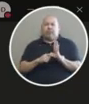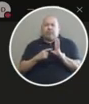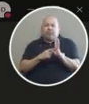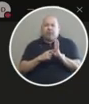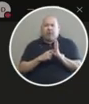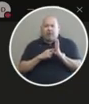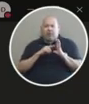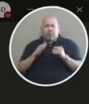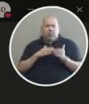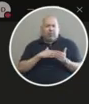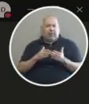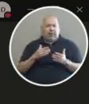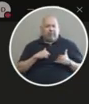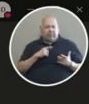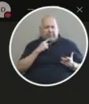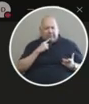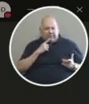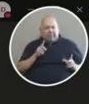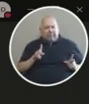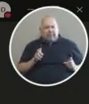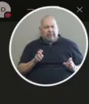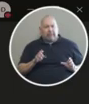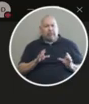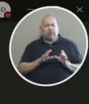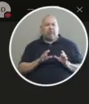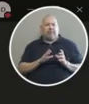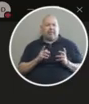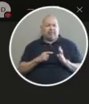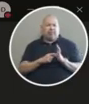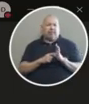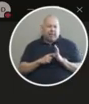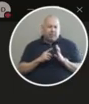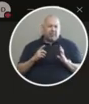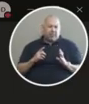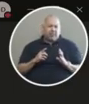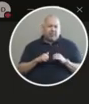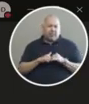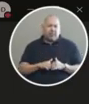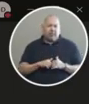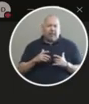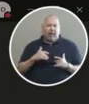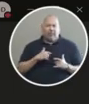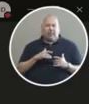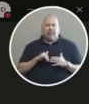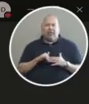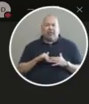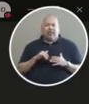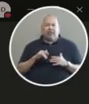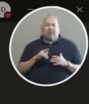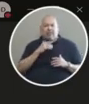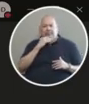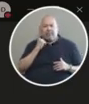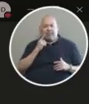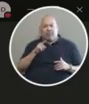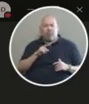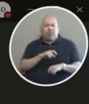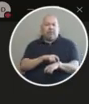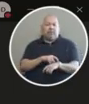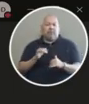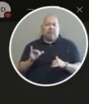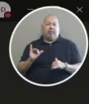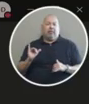requires whenever it considers issuing a certificate of obligation. And certificates of obligation are best suited for times